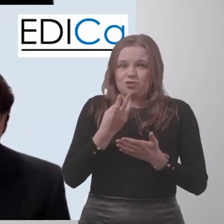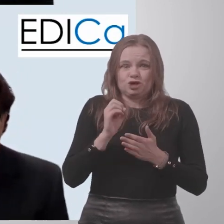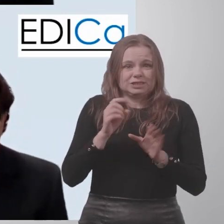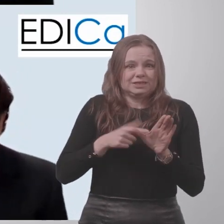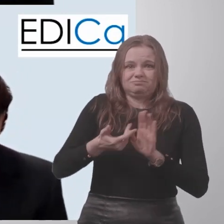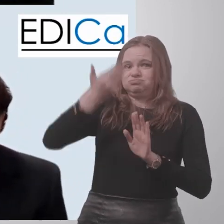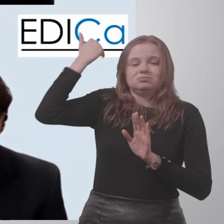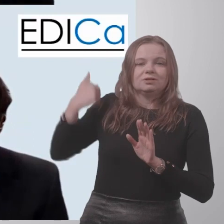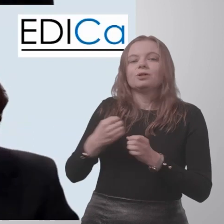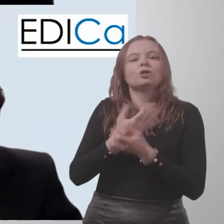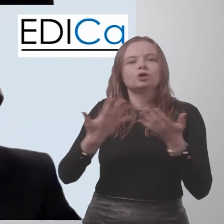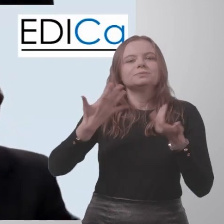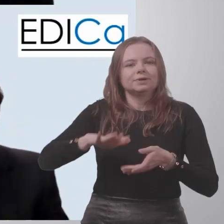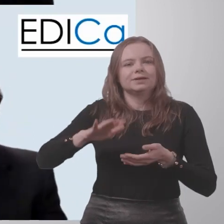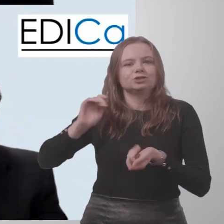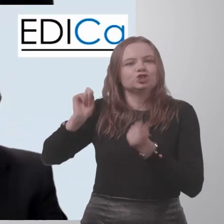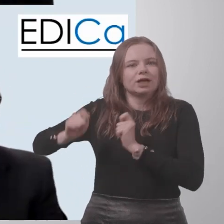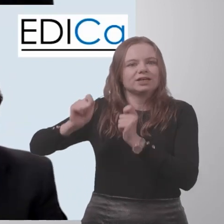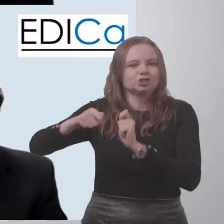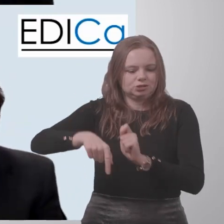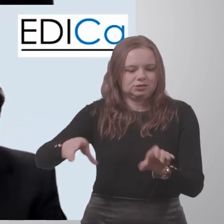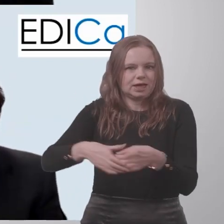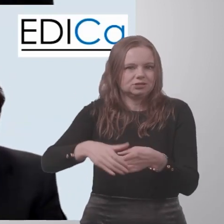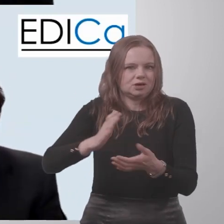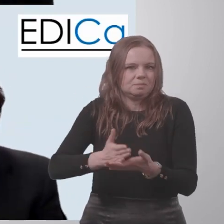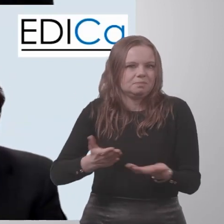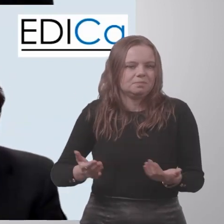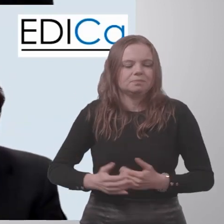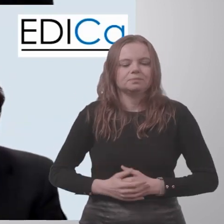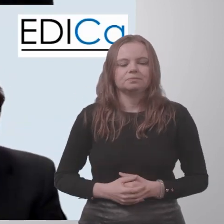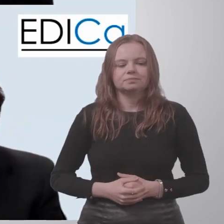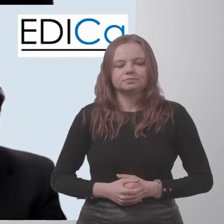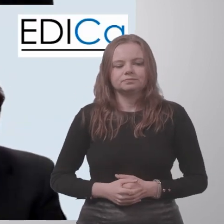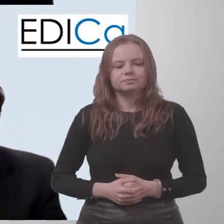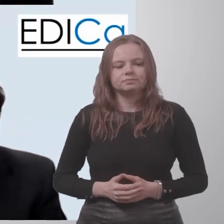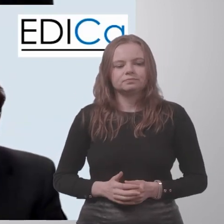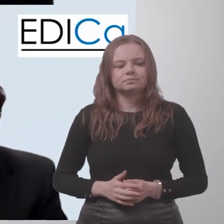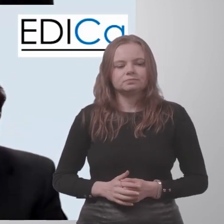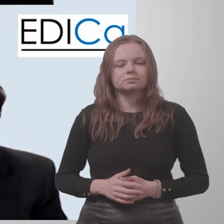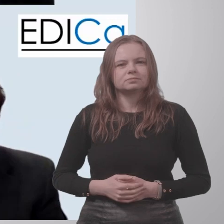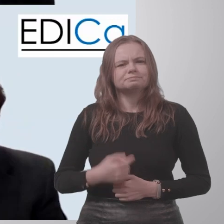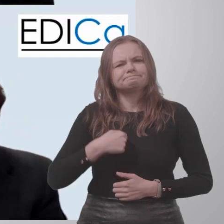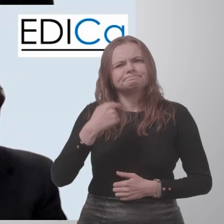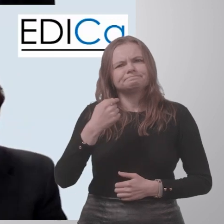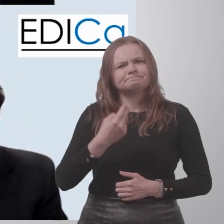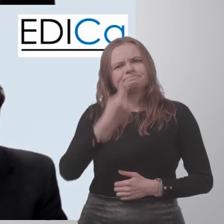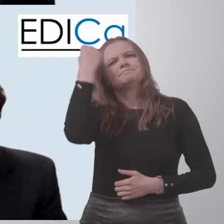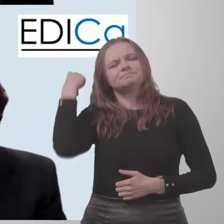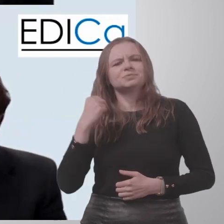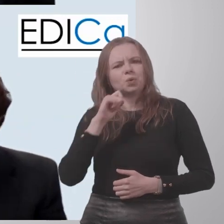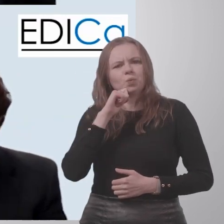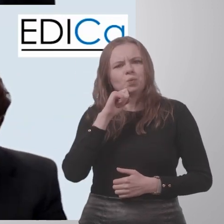sector. And I think that's what would make me do things differently. If I was doing